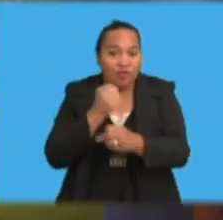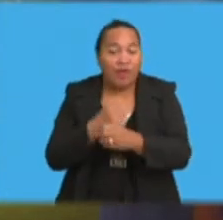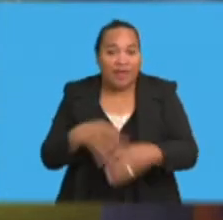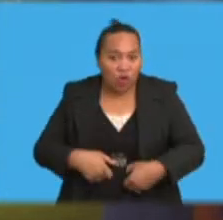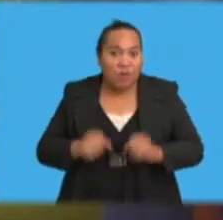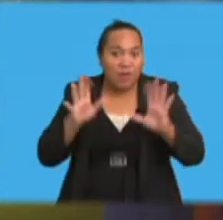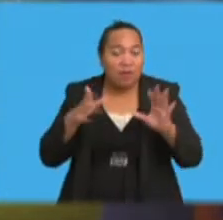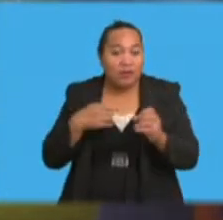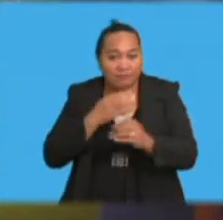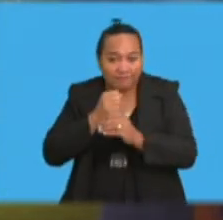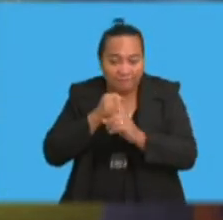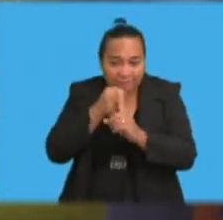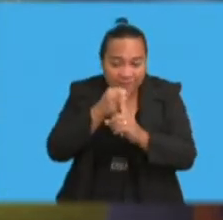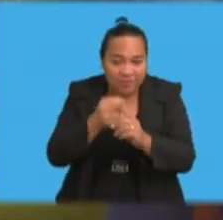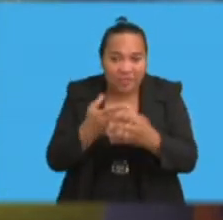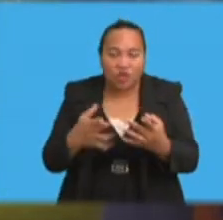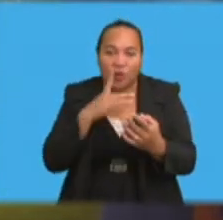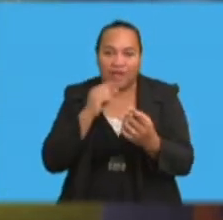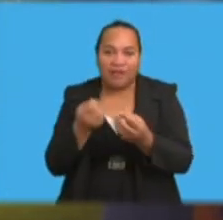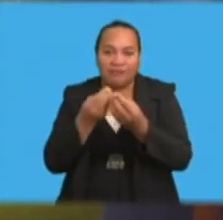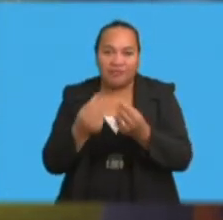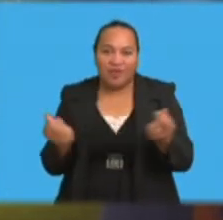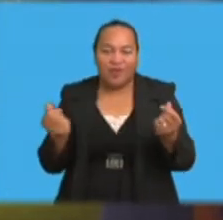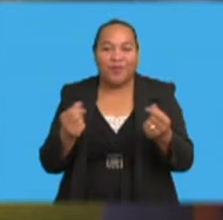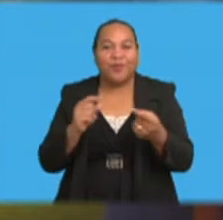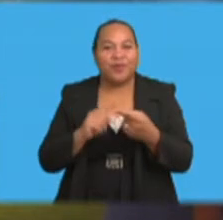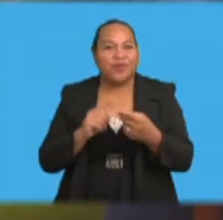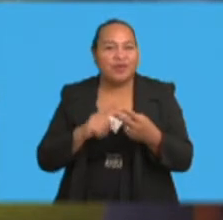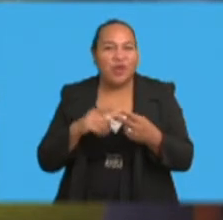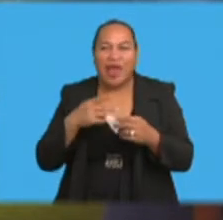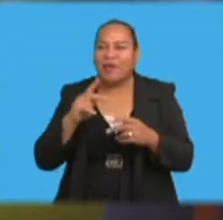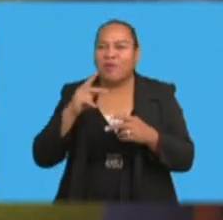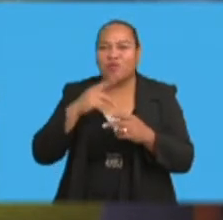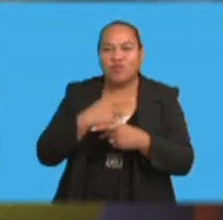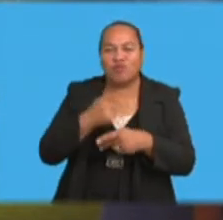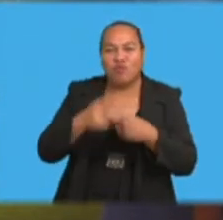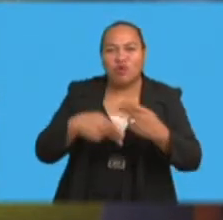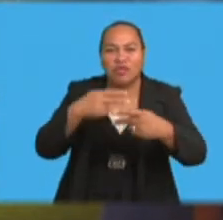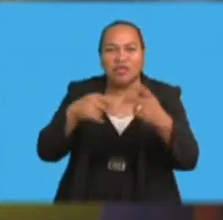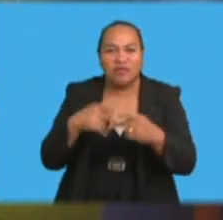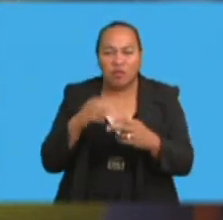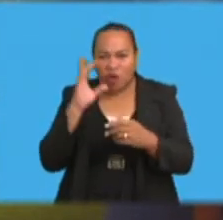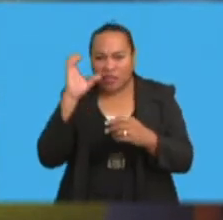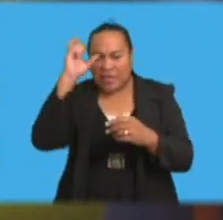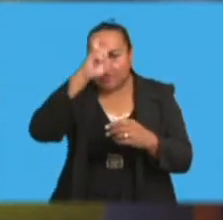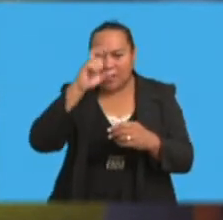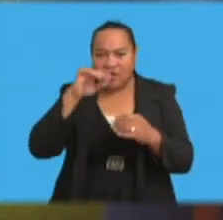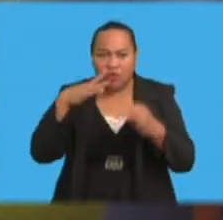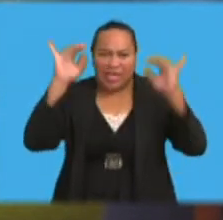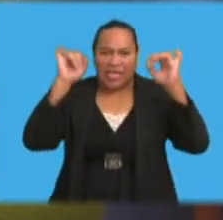accountabilities required are met. In recognition of our efficient process from conceptualization to issue, the IFC